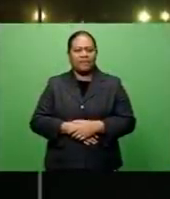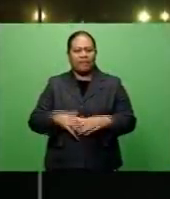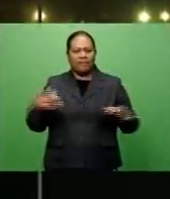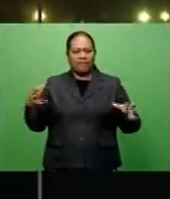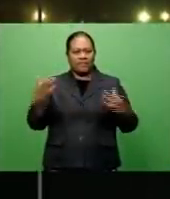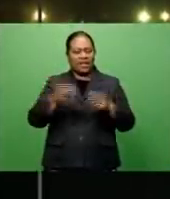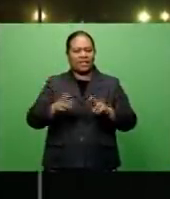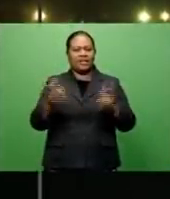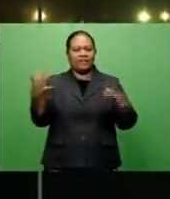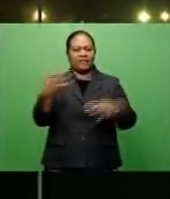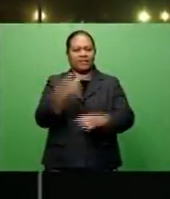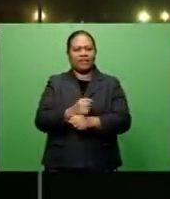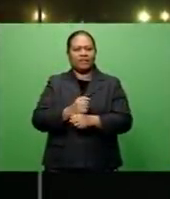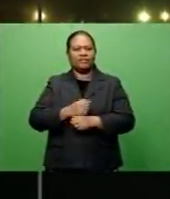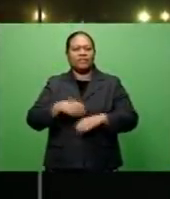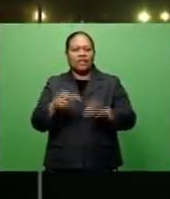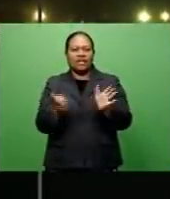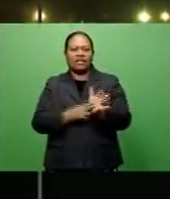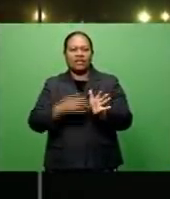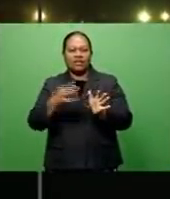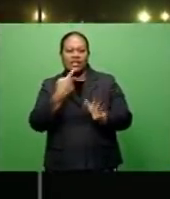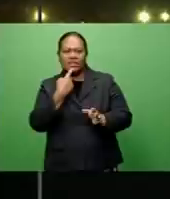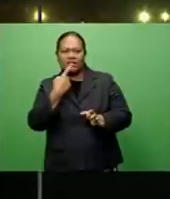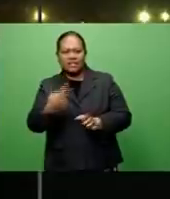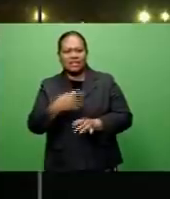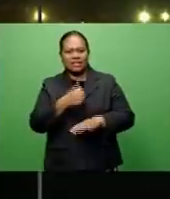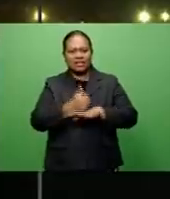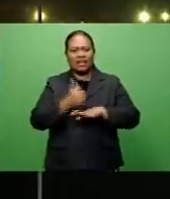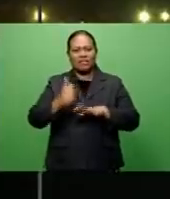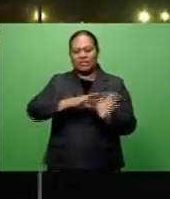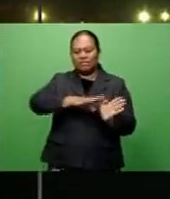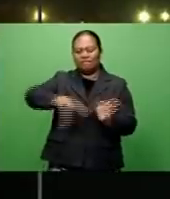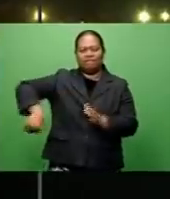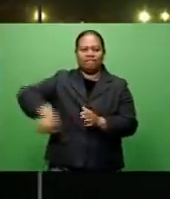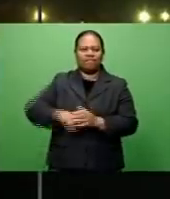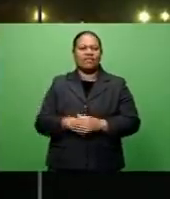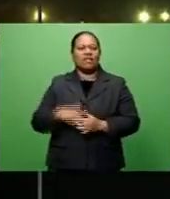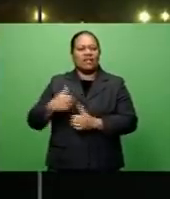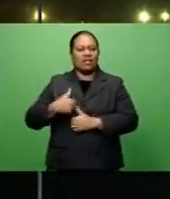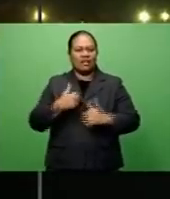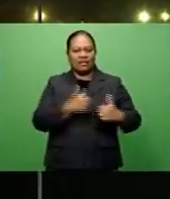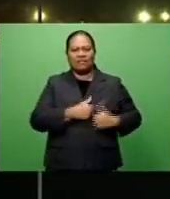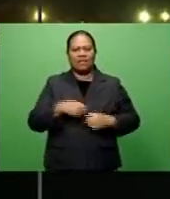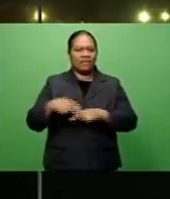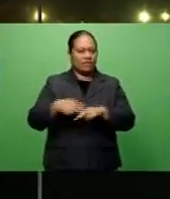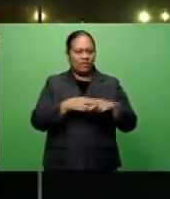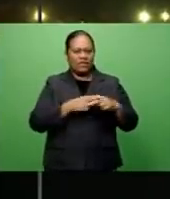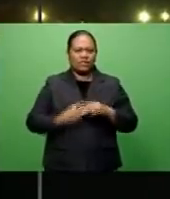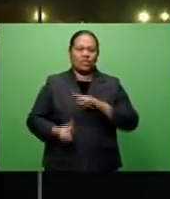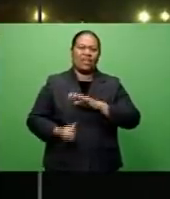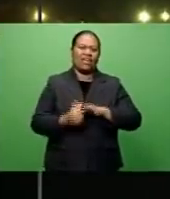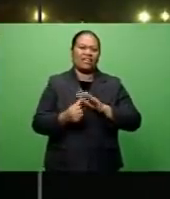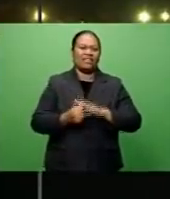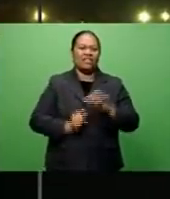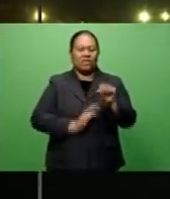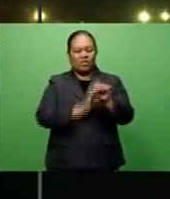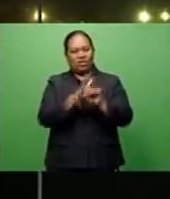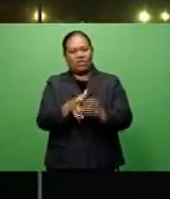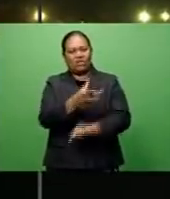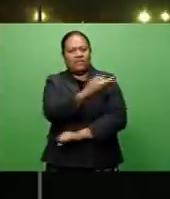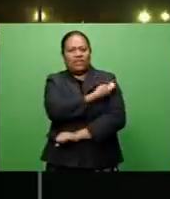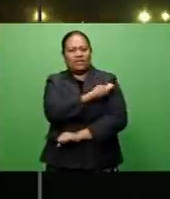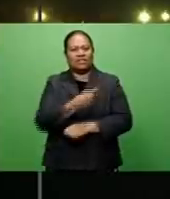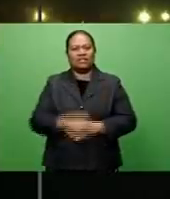Recapping our main stories, Nico Nawaikula suggests government be removed by military, Fiji to get access to AstraZeneca